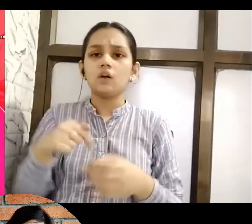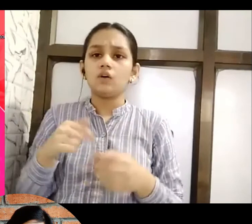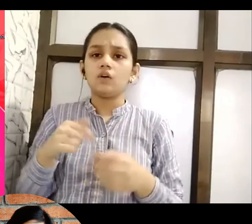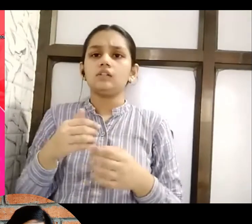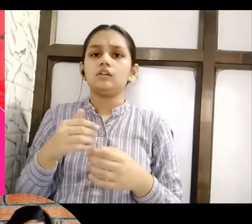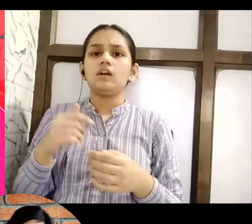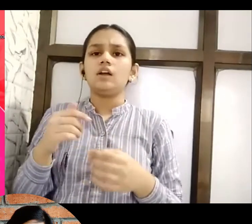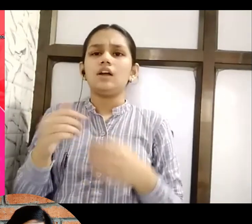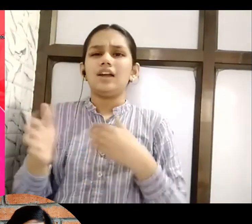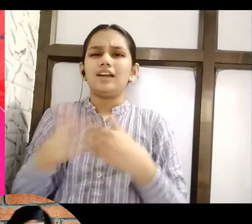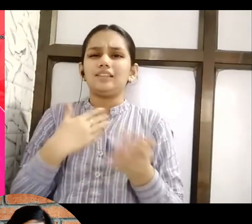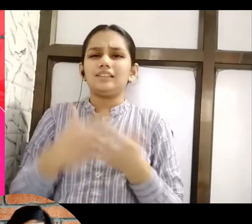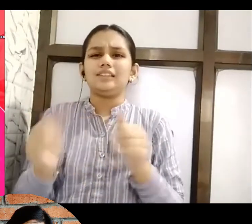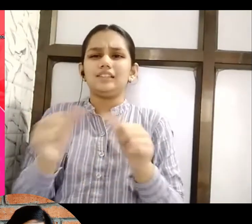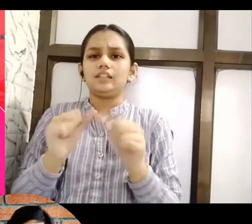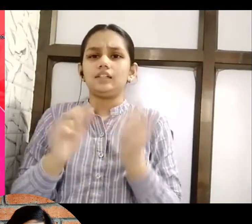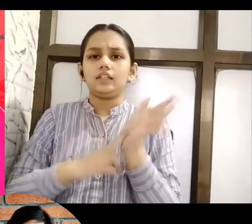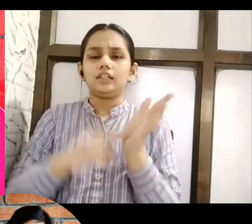touching animation.